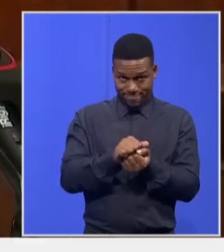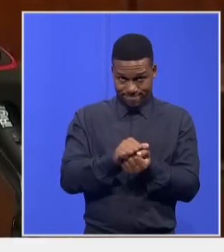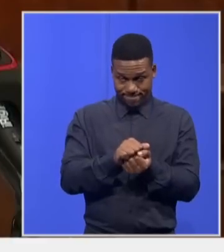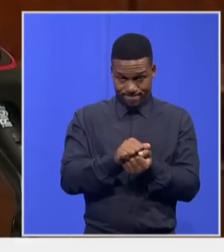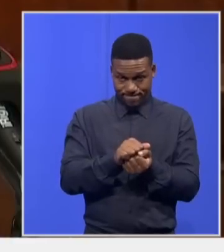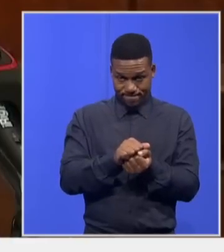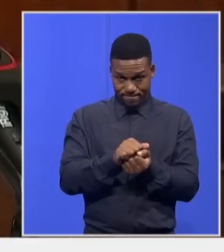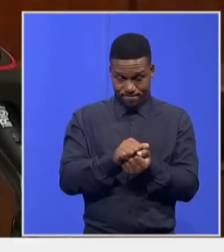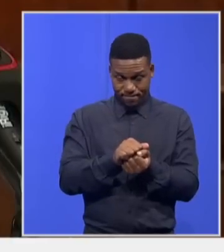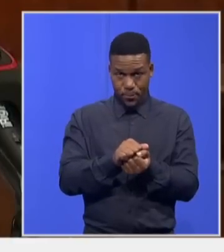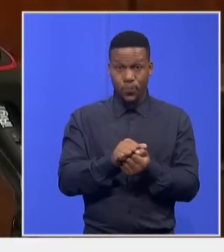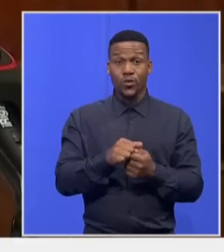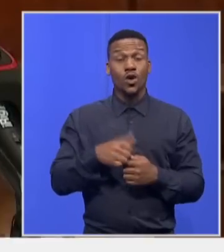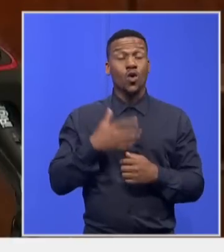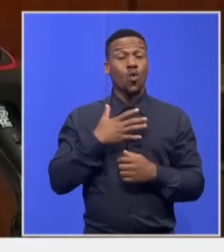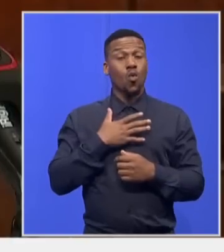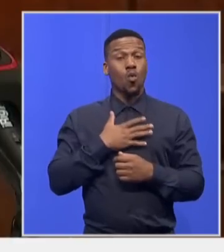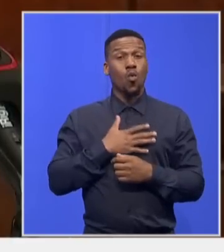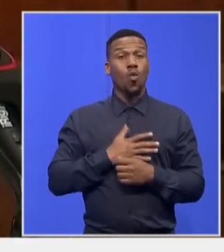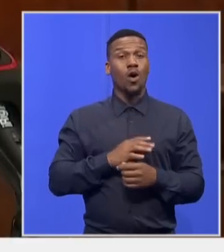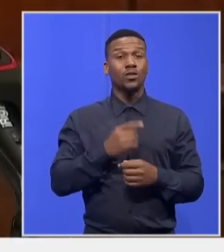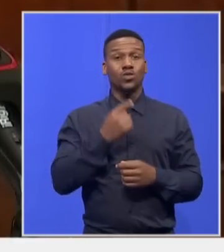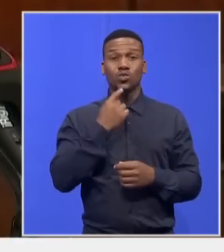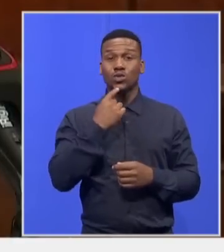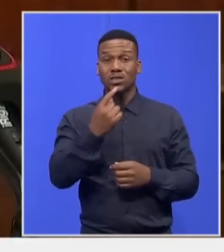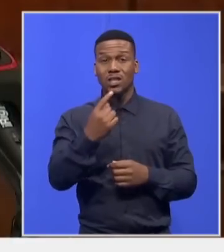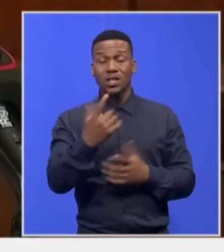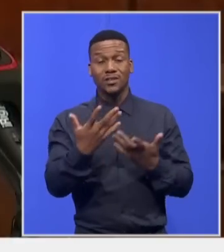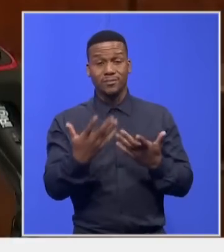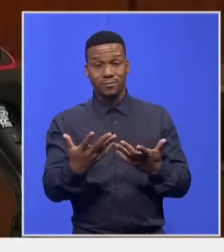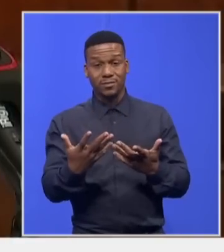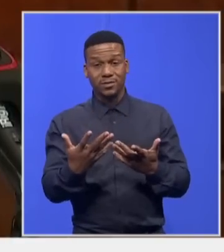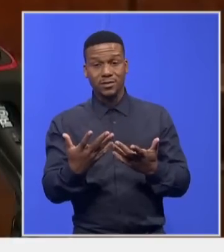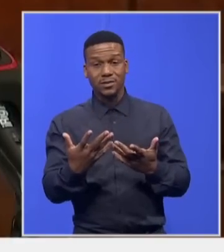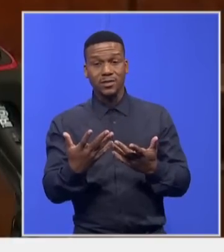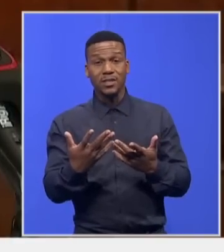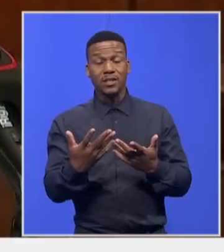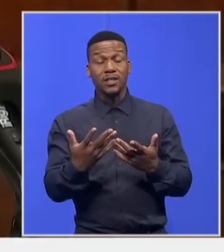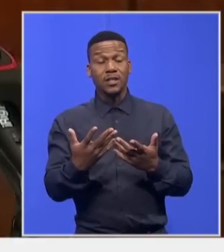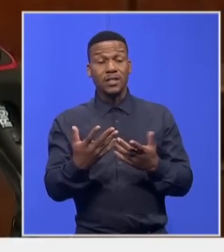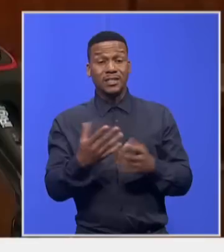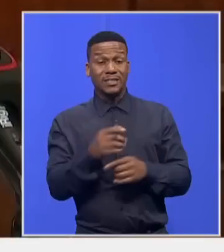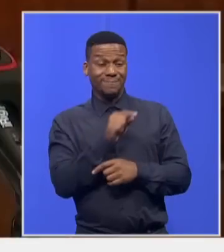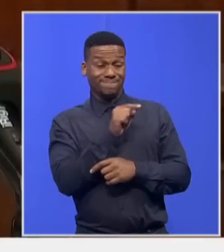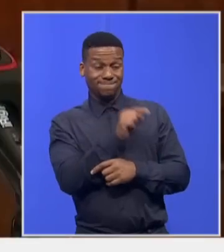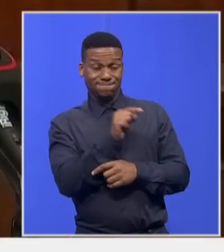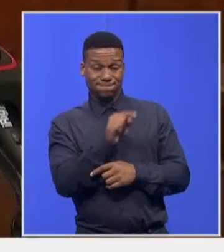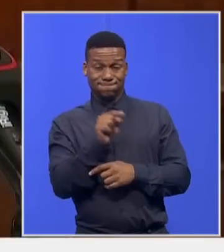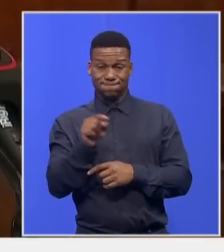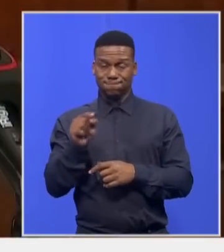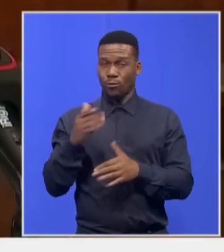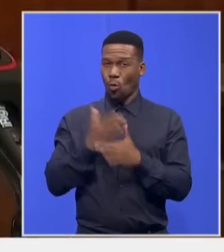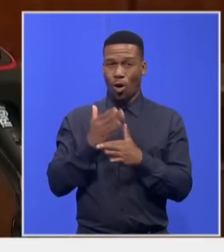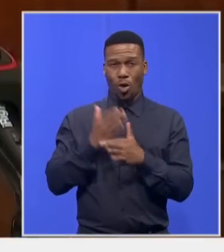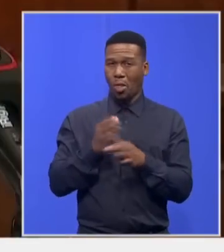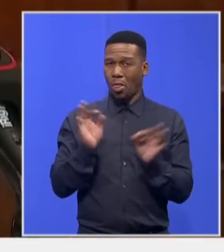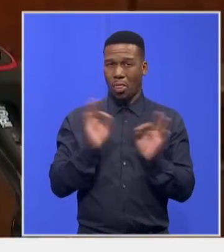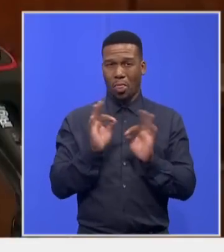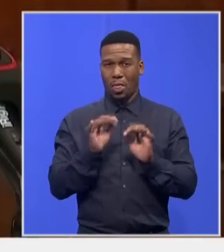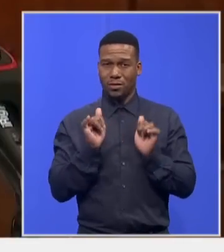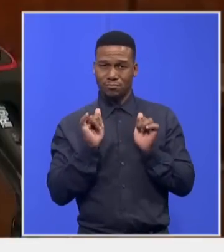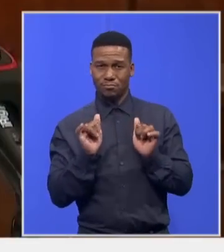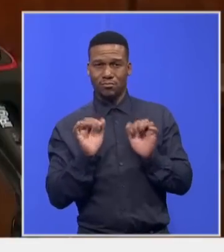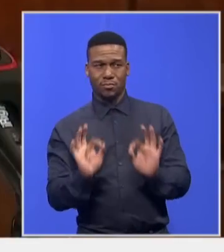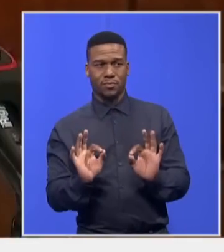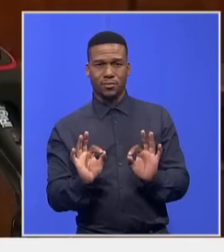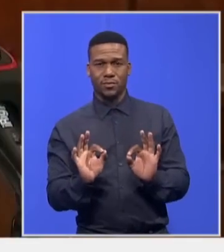to indicate that as a result of the underperformance of this base load, we are putting an